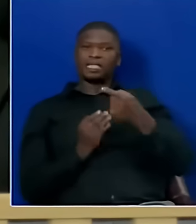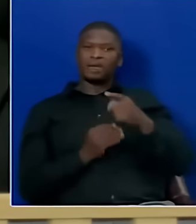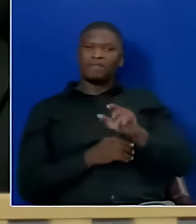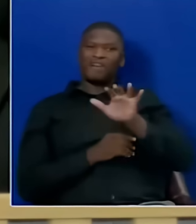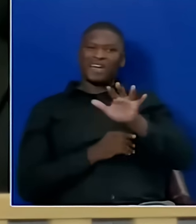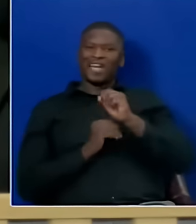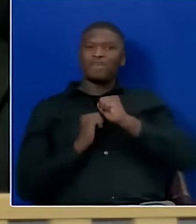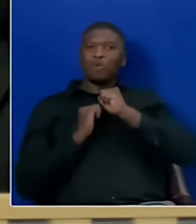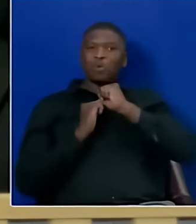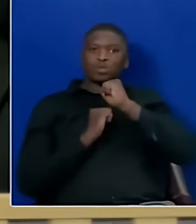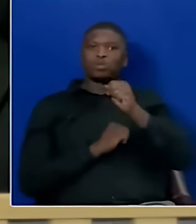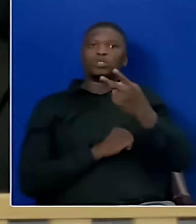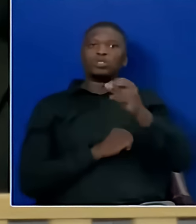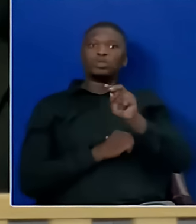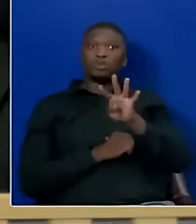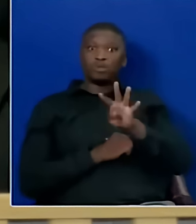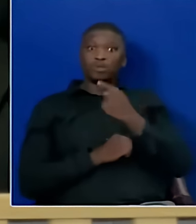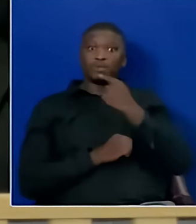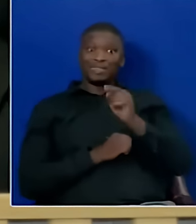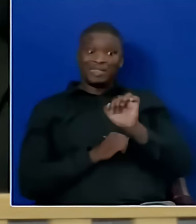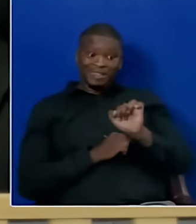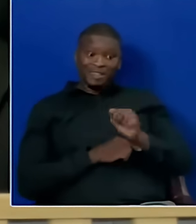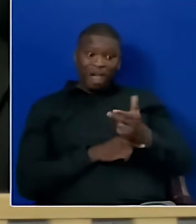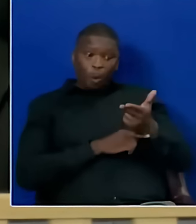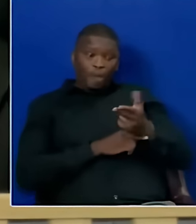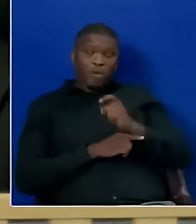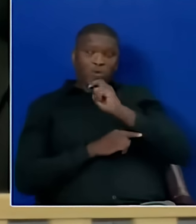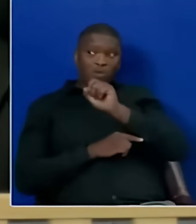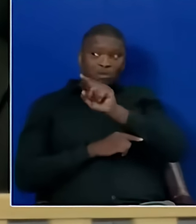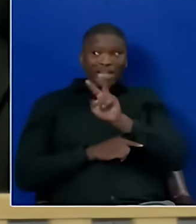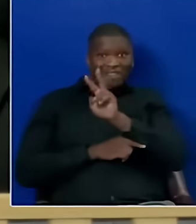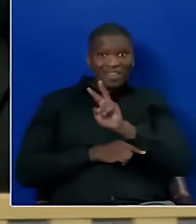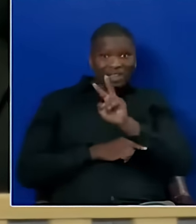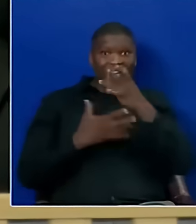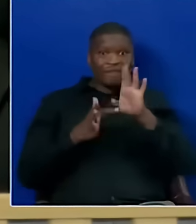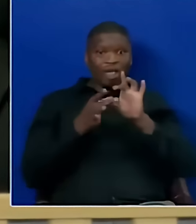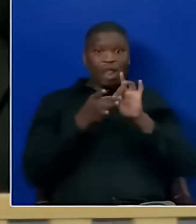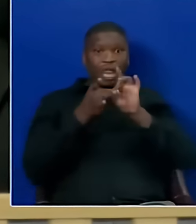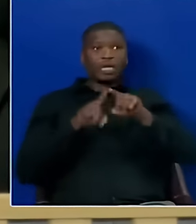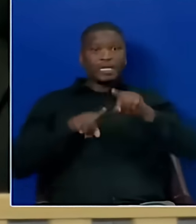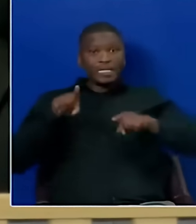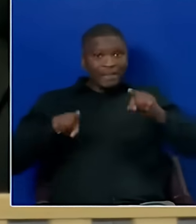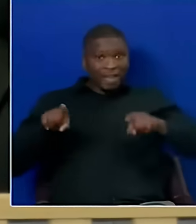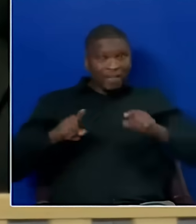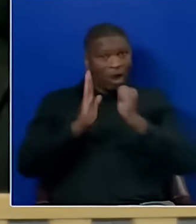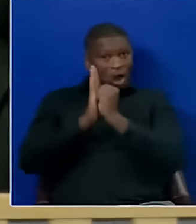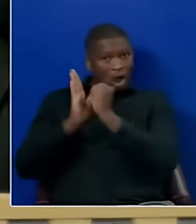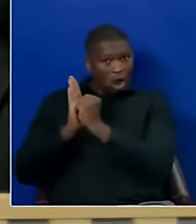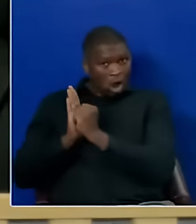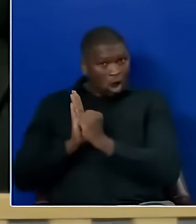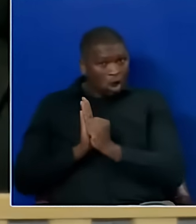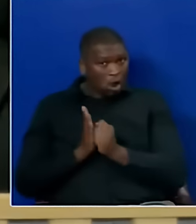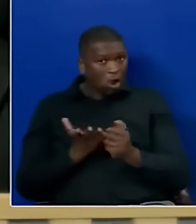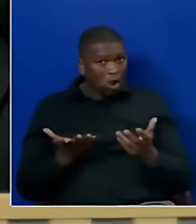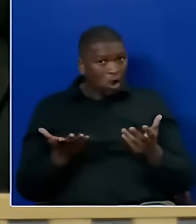the weapons used in the Vereeniging murder case are linked to various other murders in different cases, the